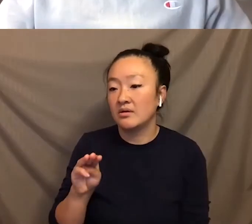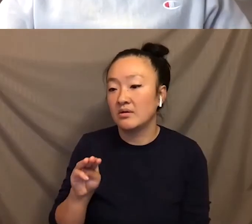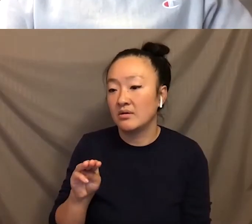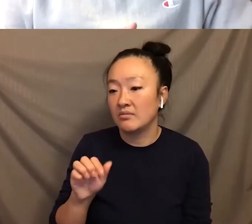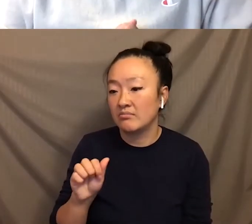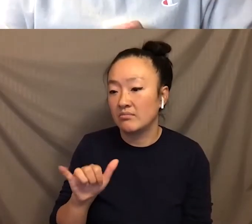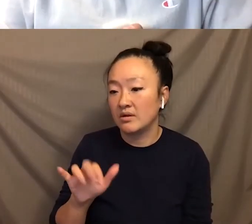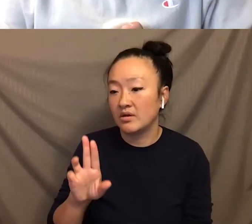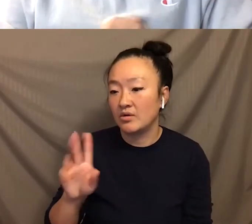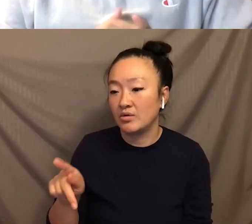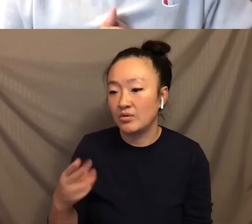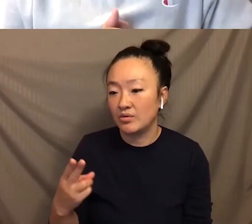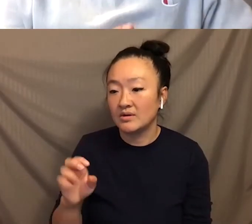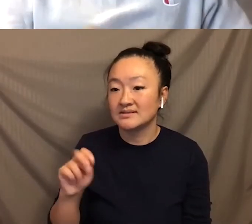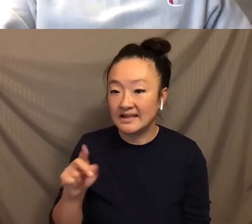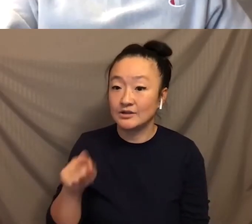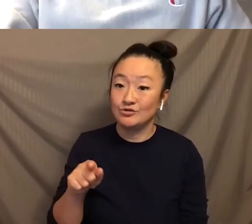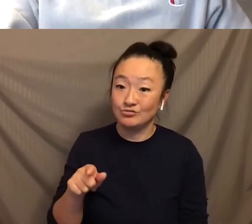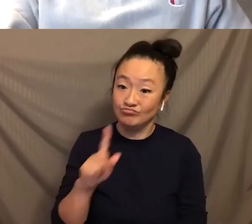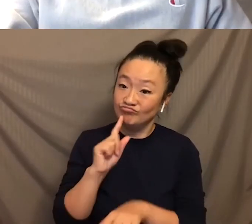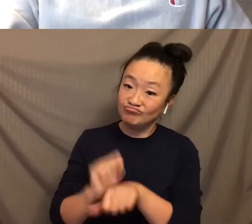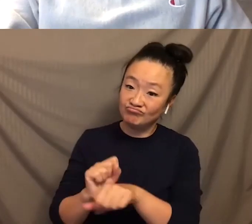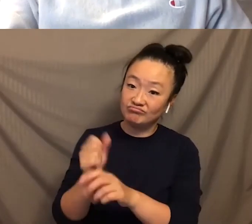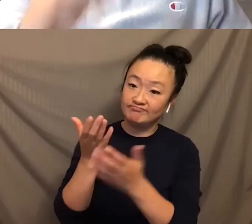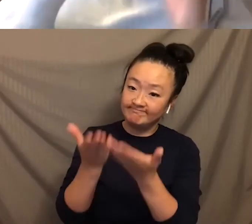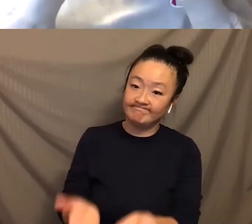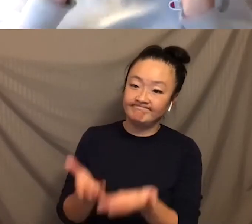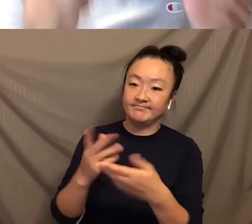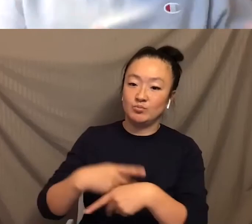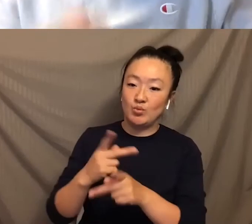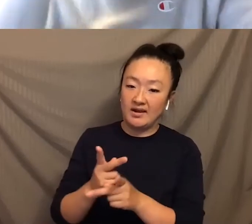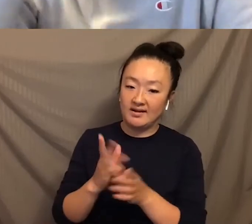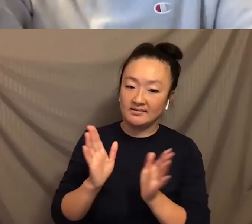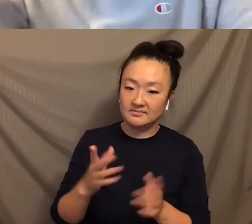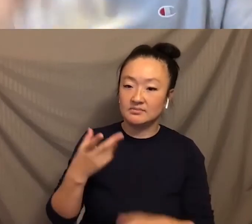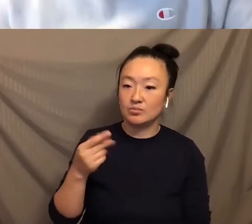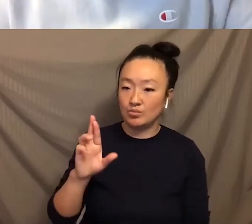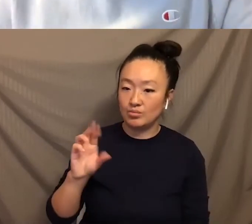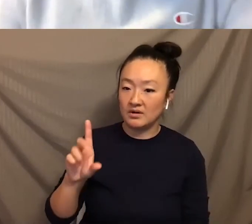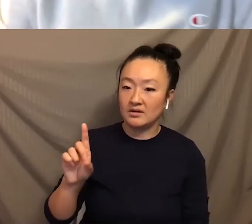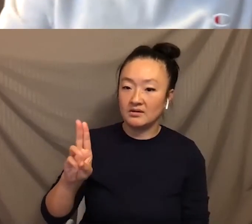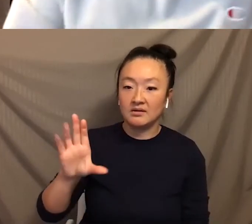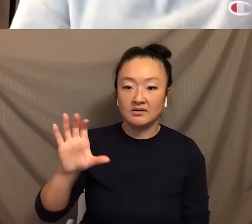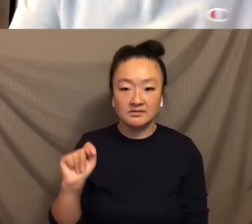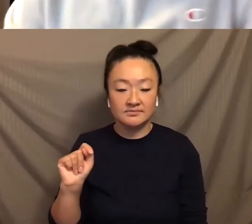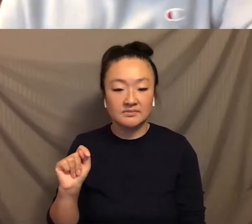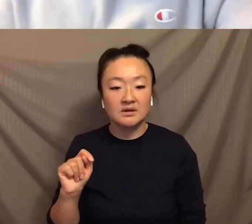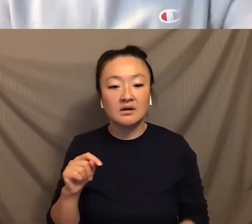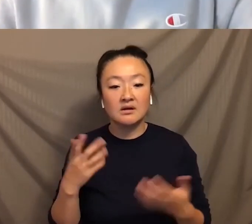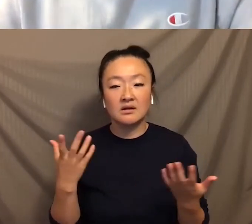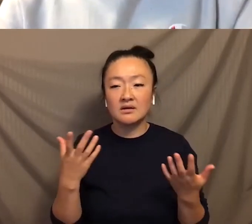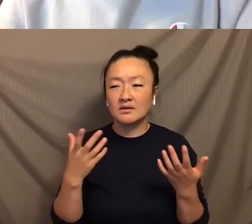product, and as if there was, not a host